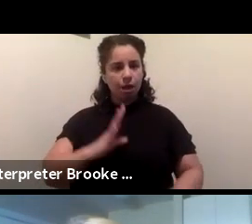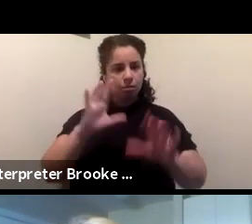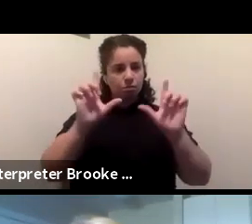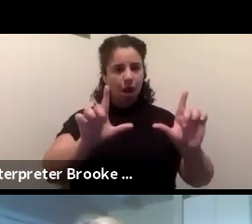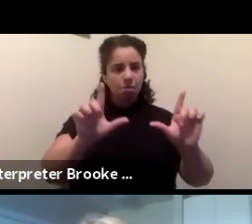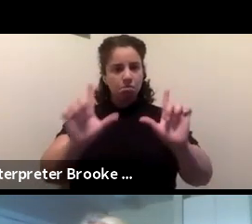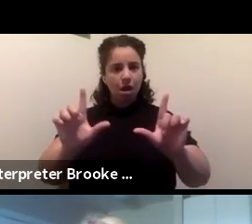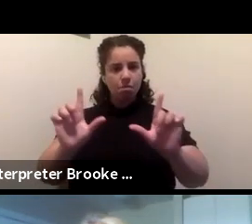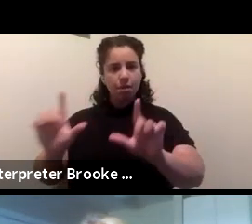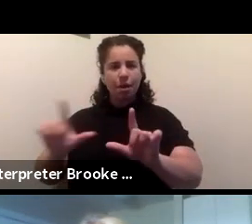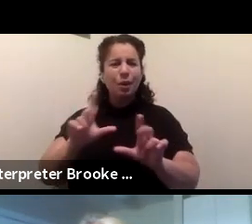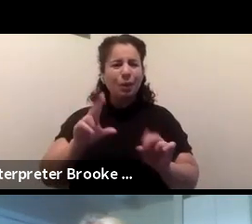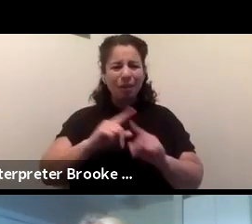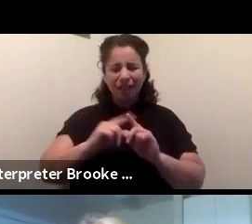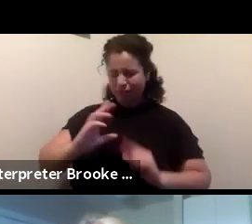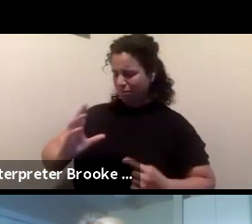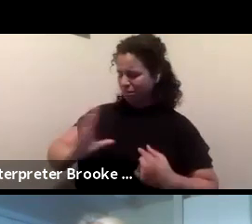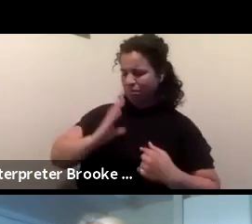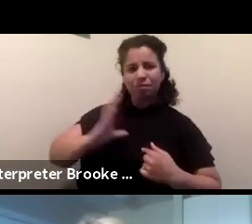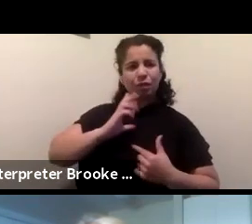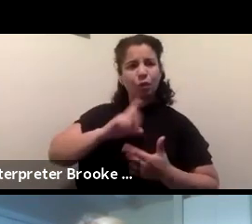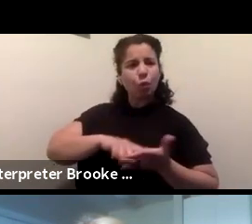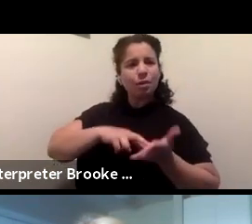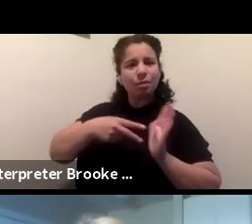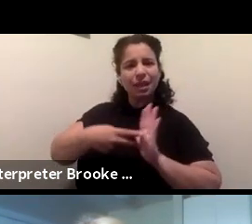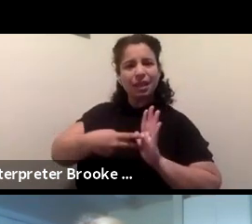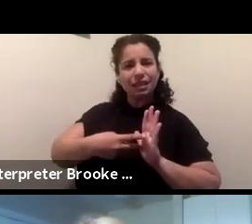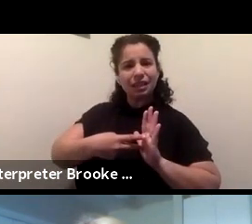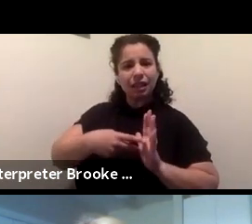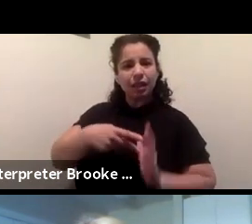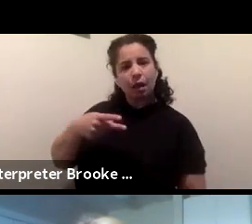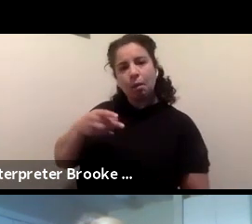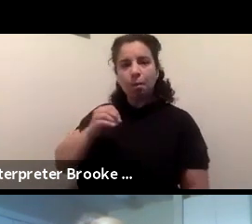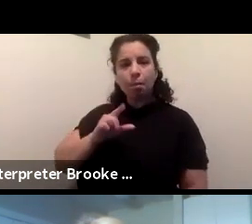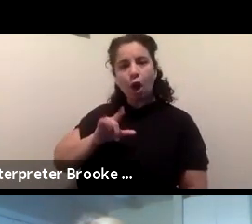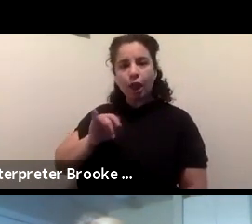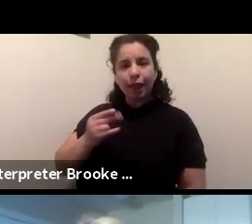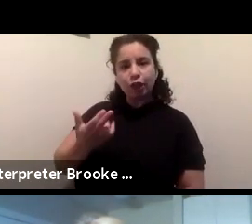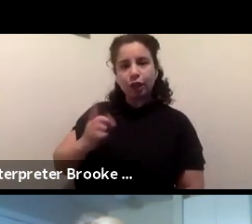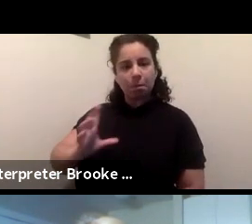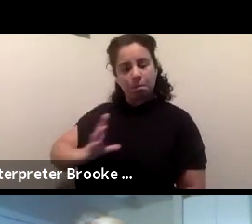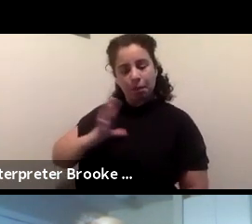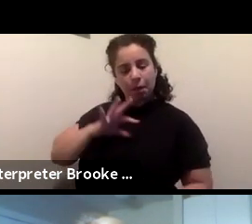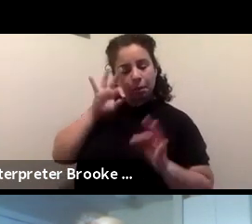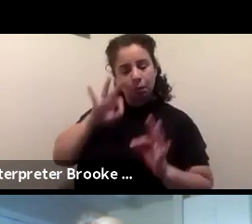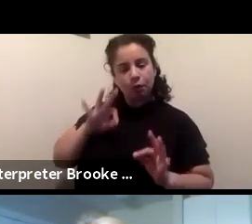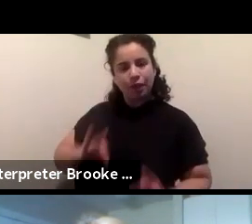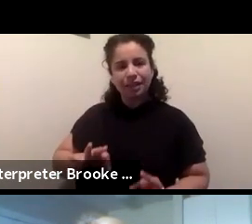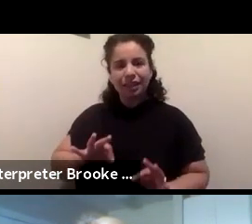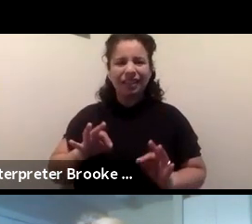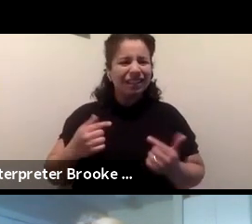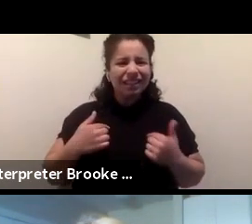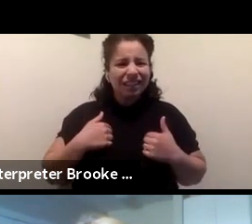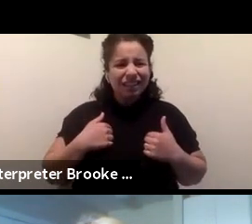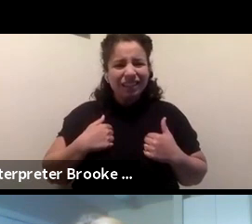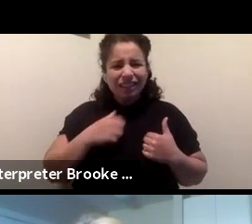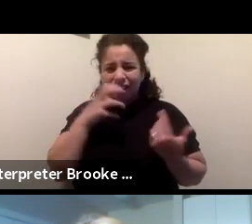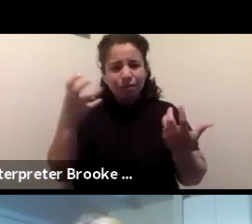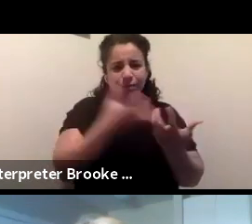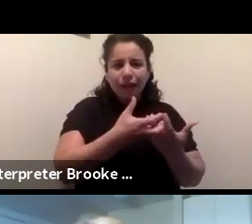what does polish mean? The academic in me is like, well, that word mean. It doesn't fit into my crypt